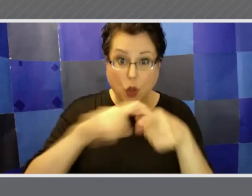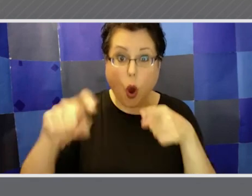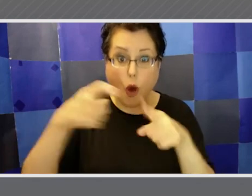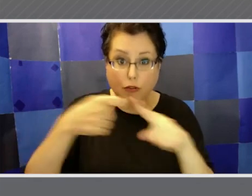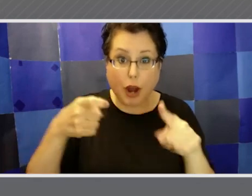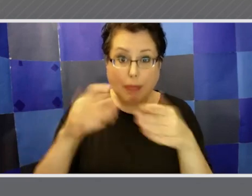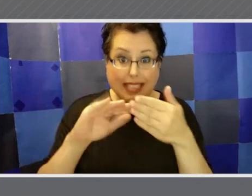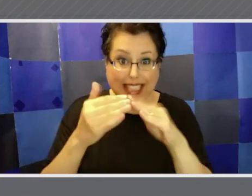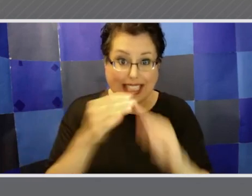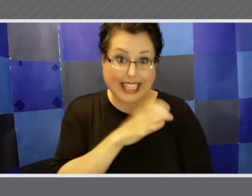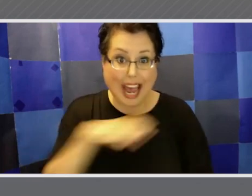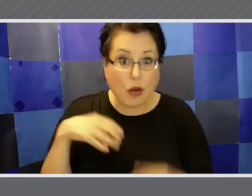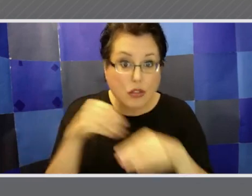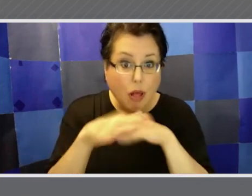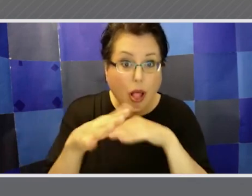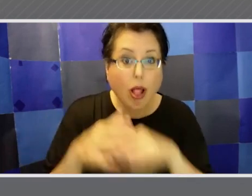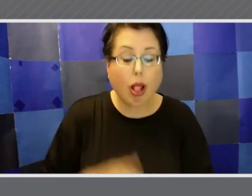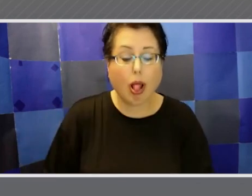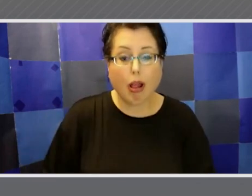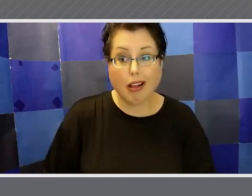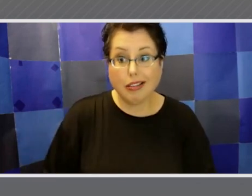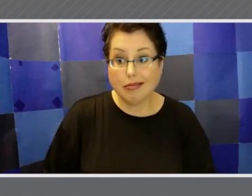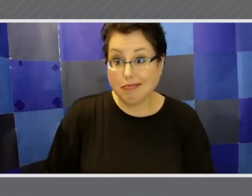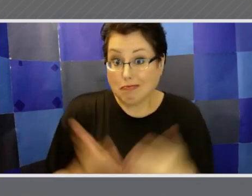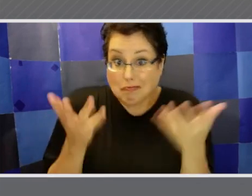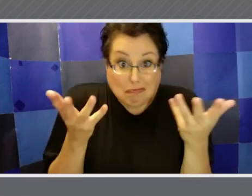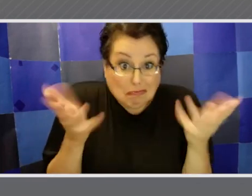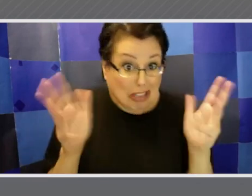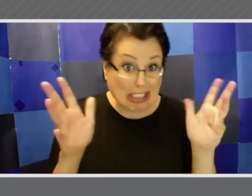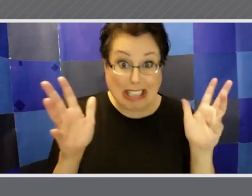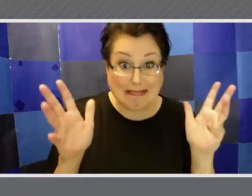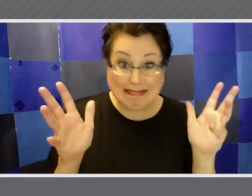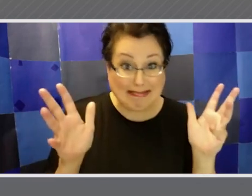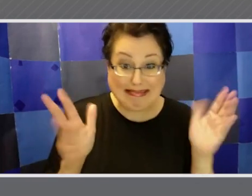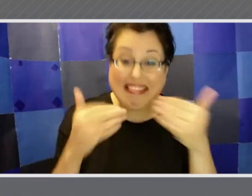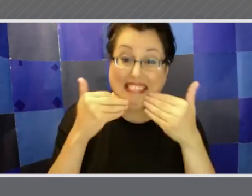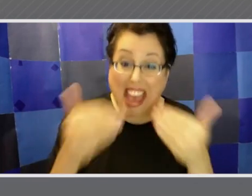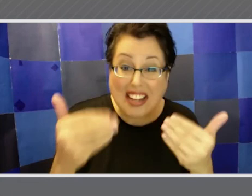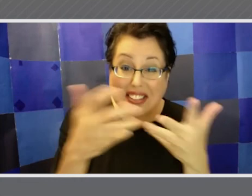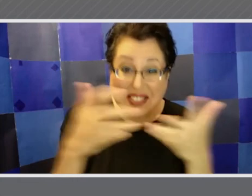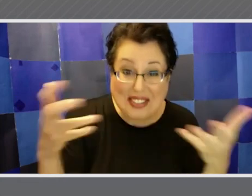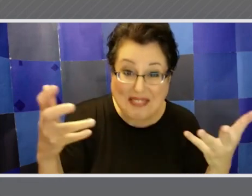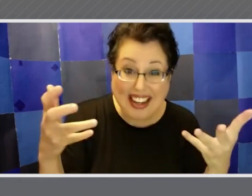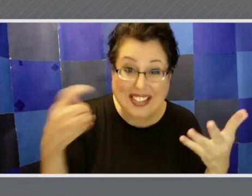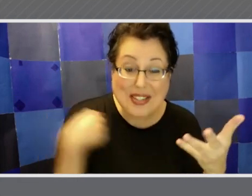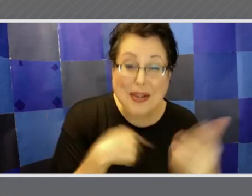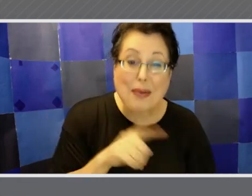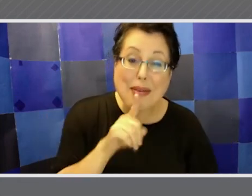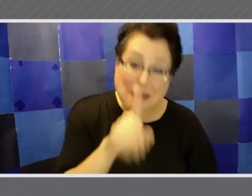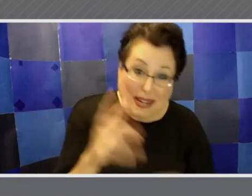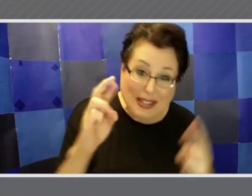Council. And that's it. That's all I've got. So thank you so much. And we really